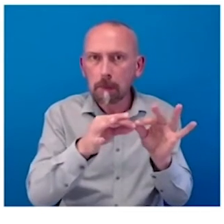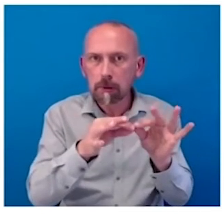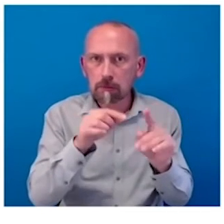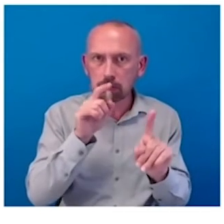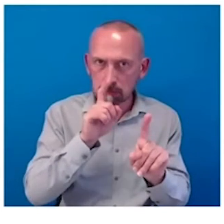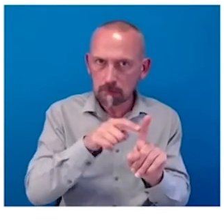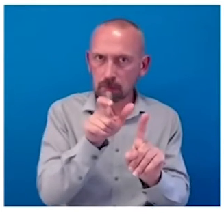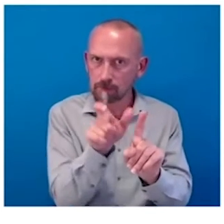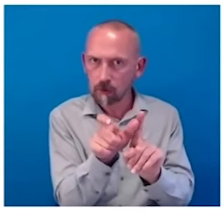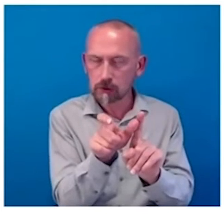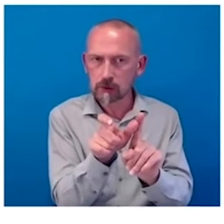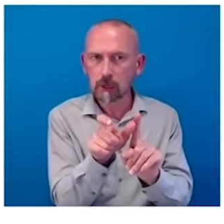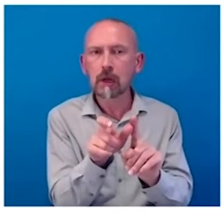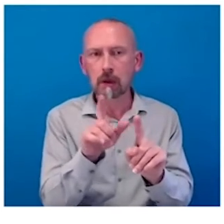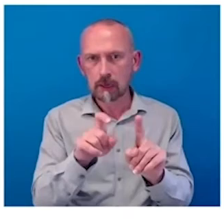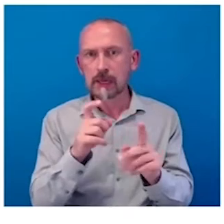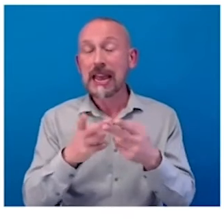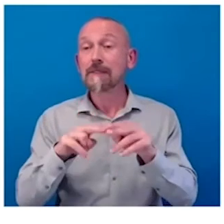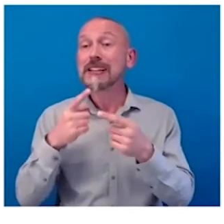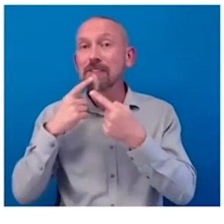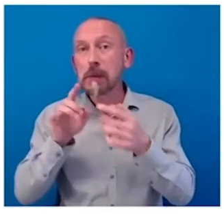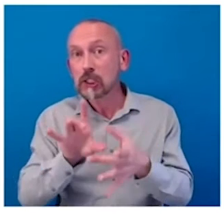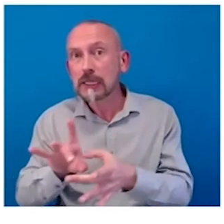text that describes the information.